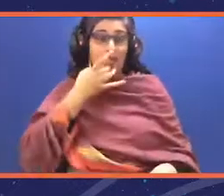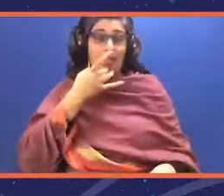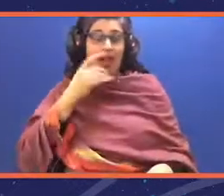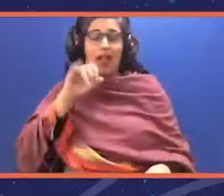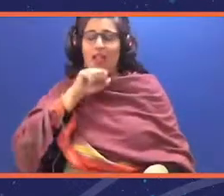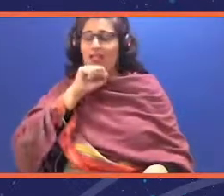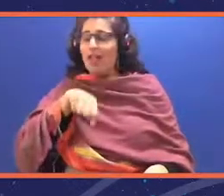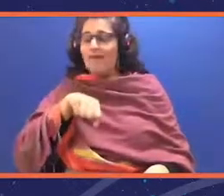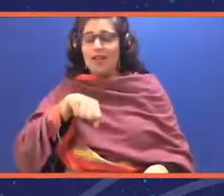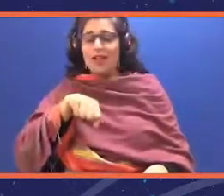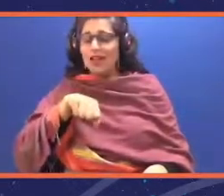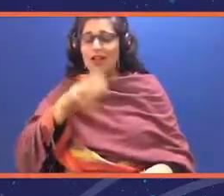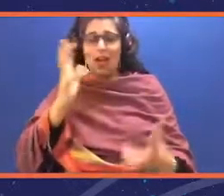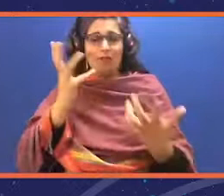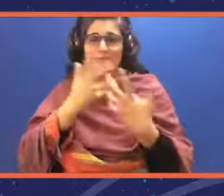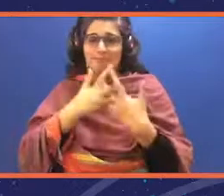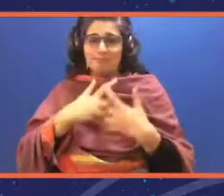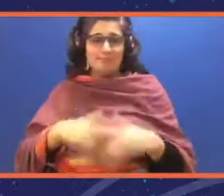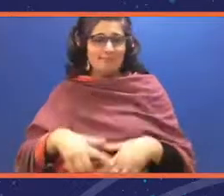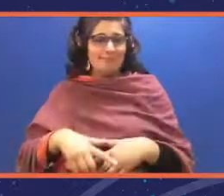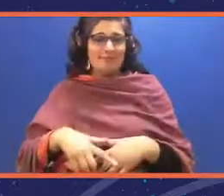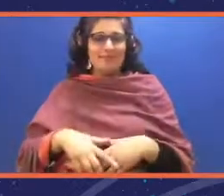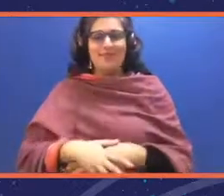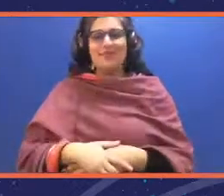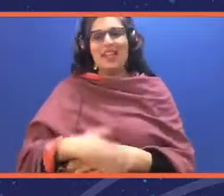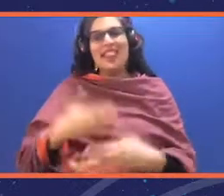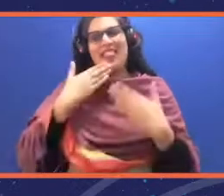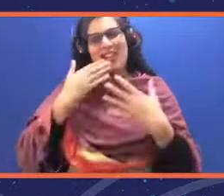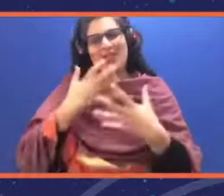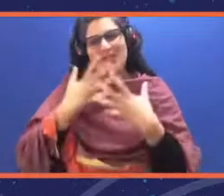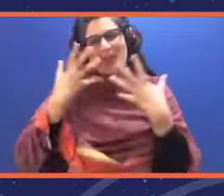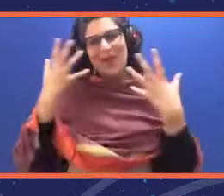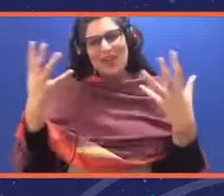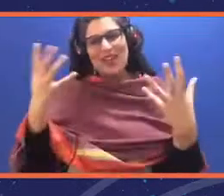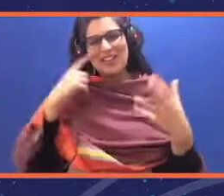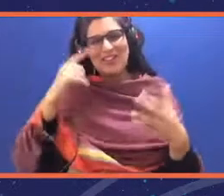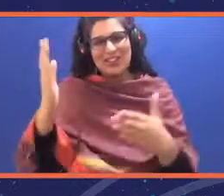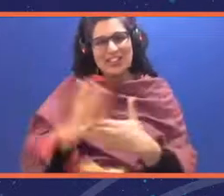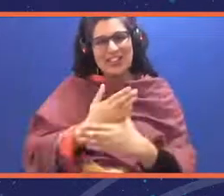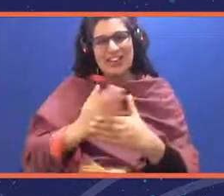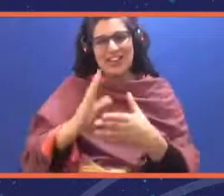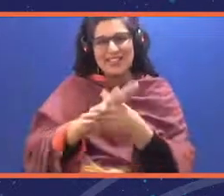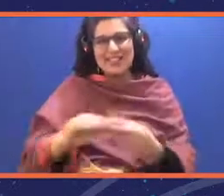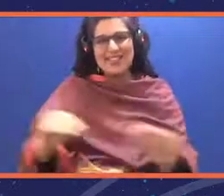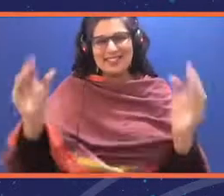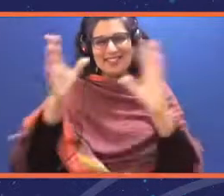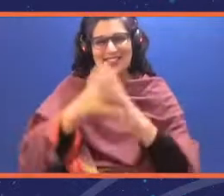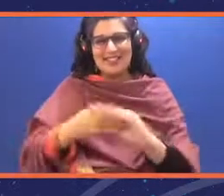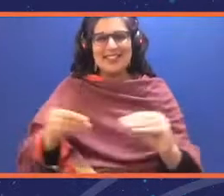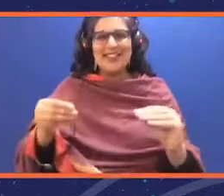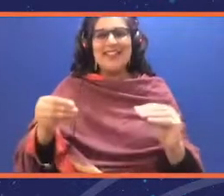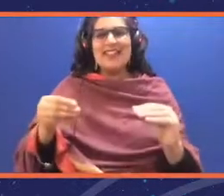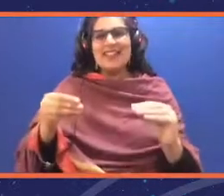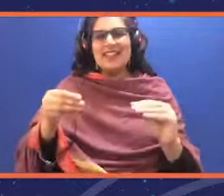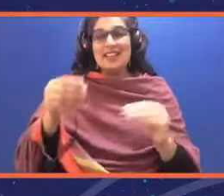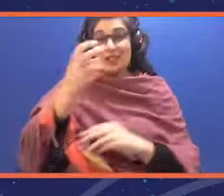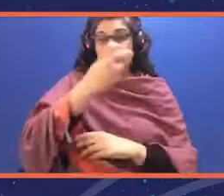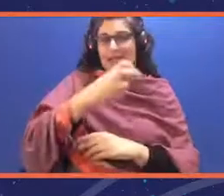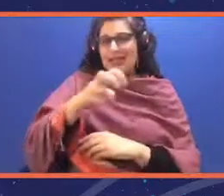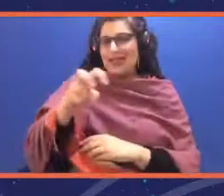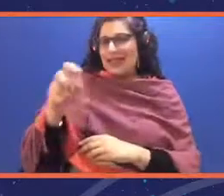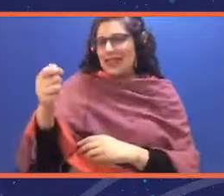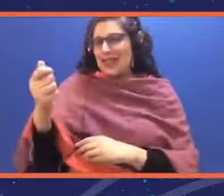amazing. So thank you so much for your sharing. To transition us a little bit, nowadays